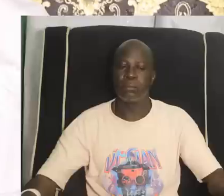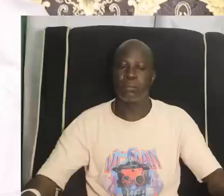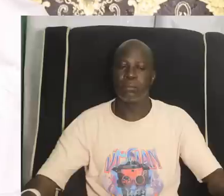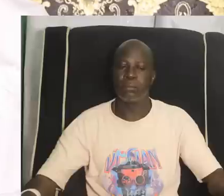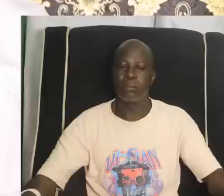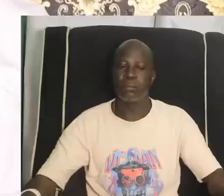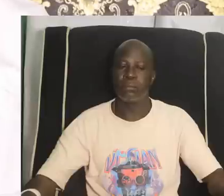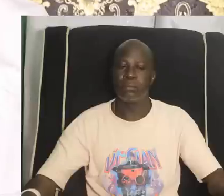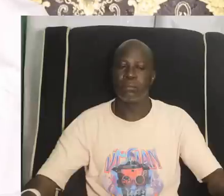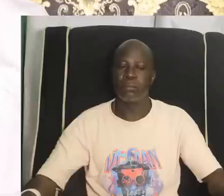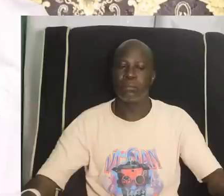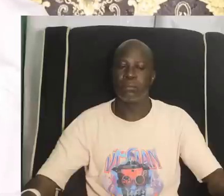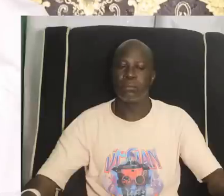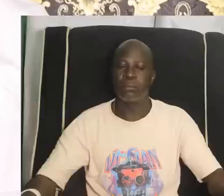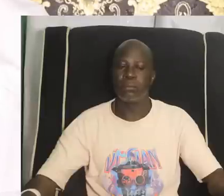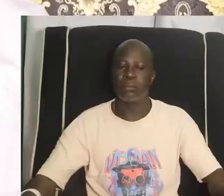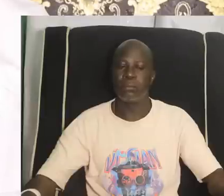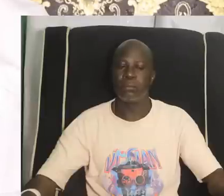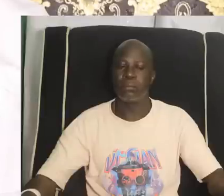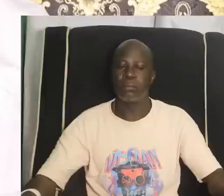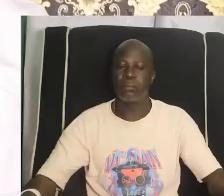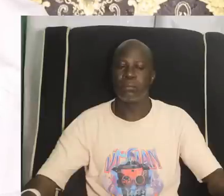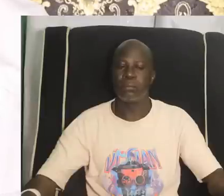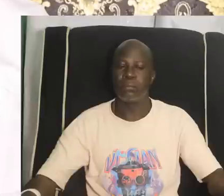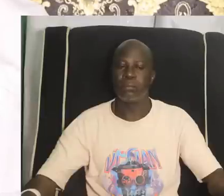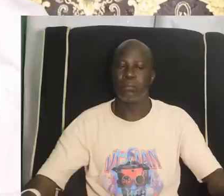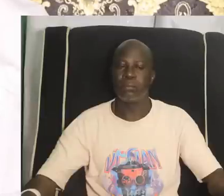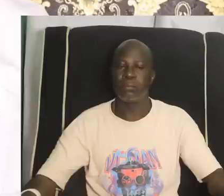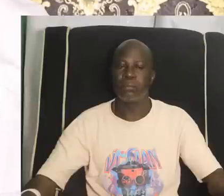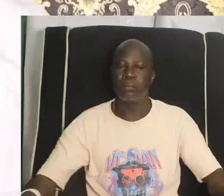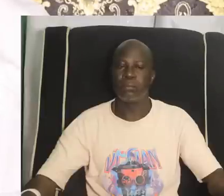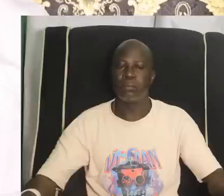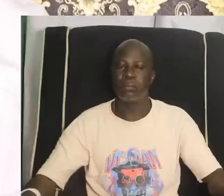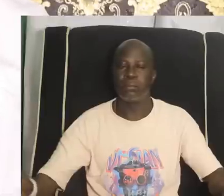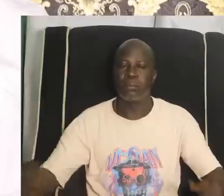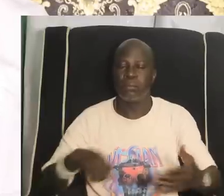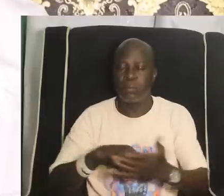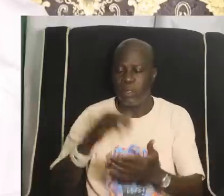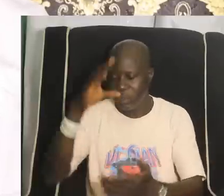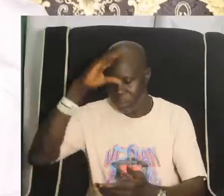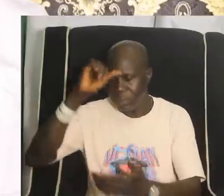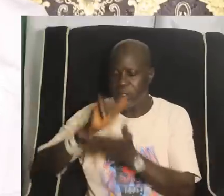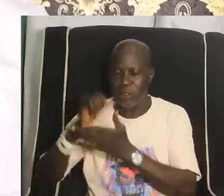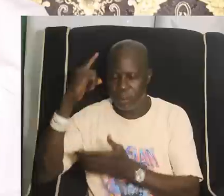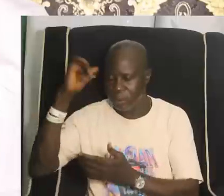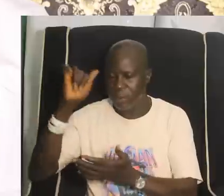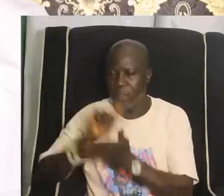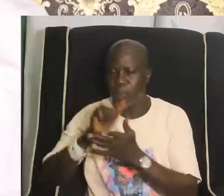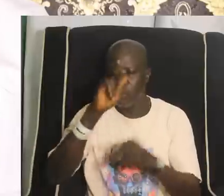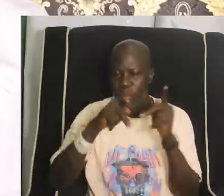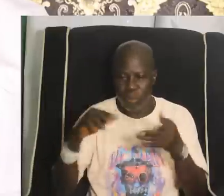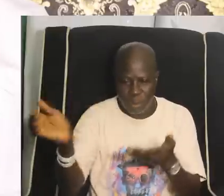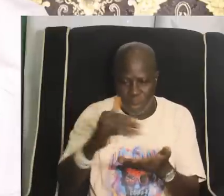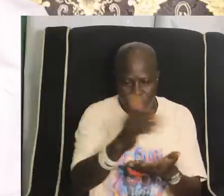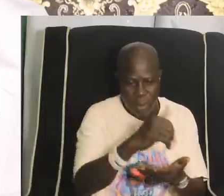se bi re o ye kan ma wo emi na bi celebrity ni ibe on lo taji si. This man dreamt that people gathered in a room